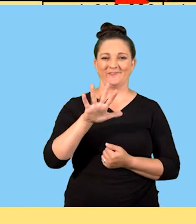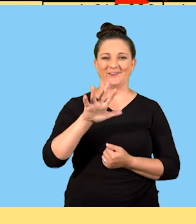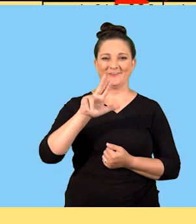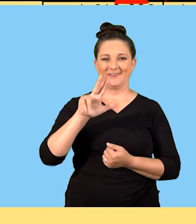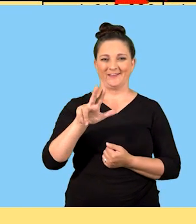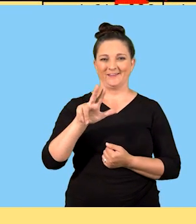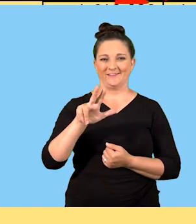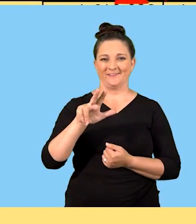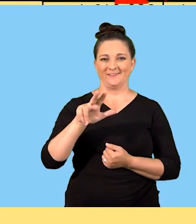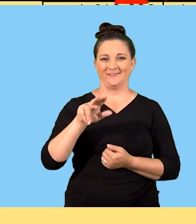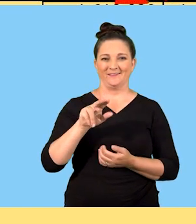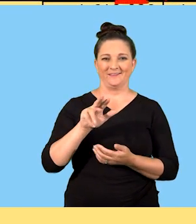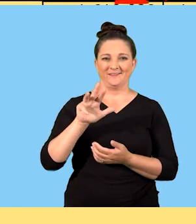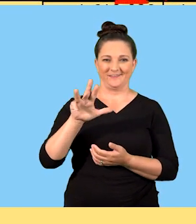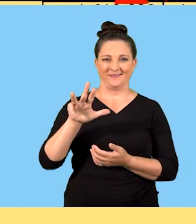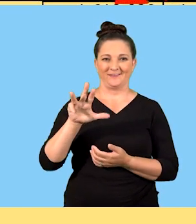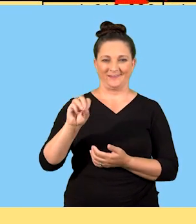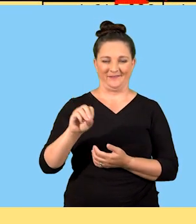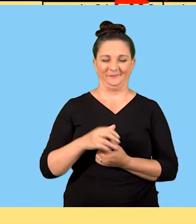get